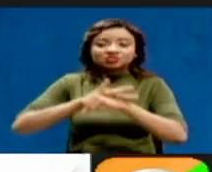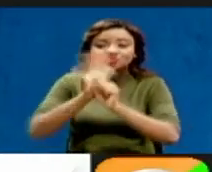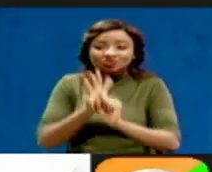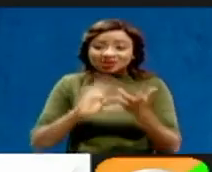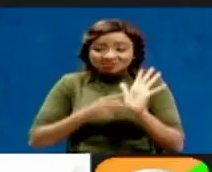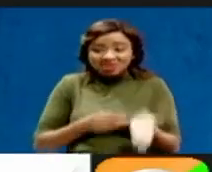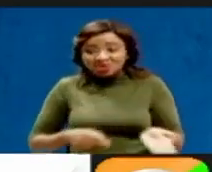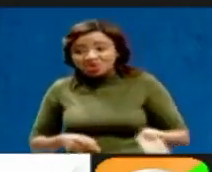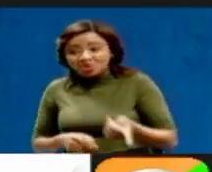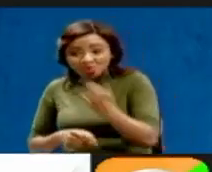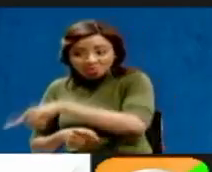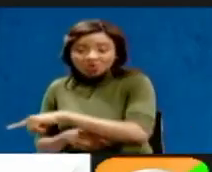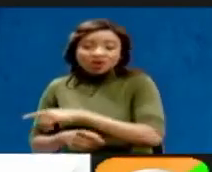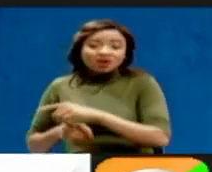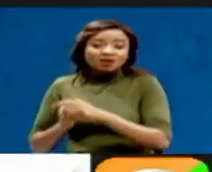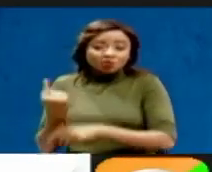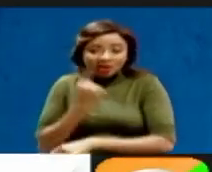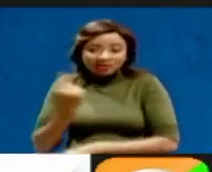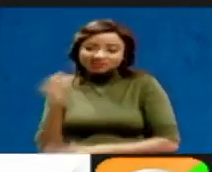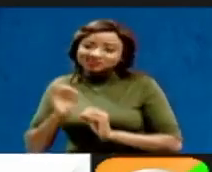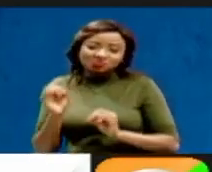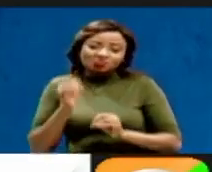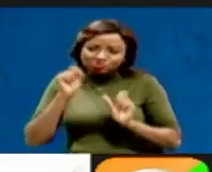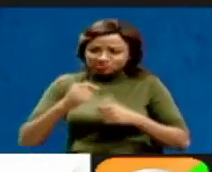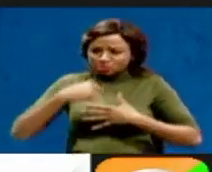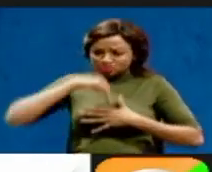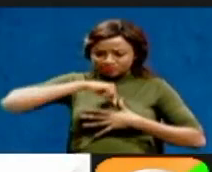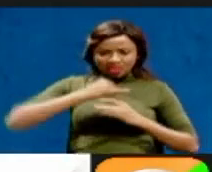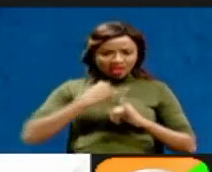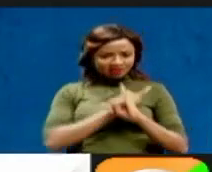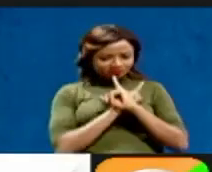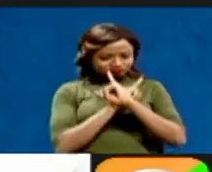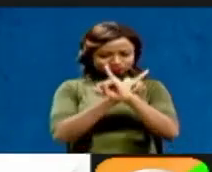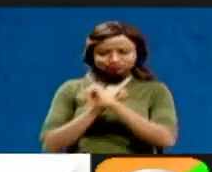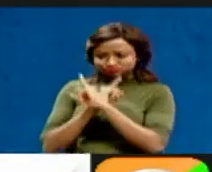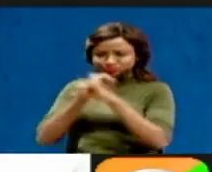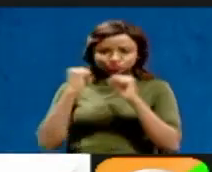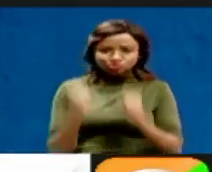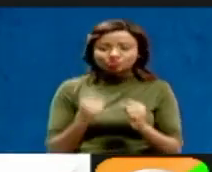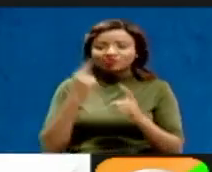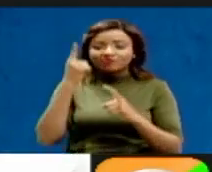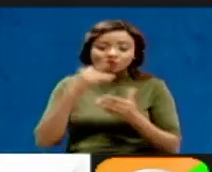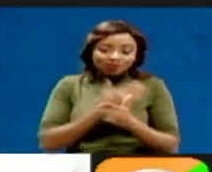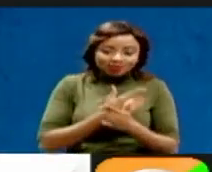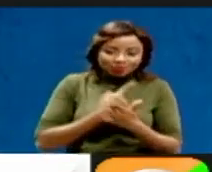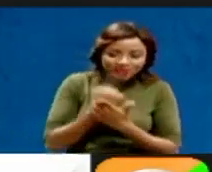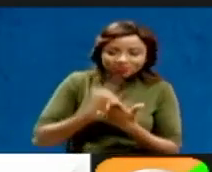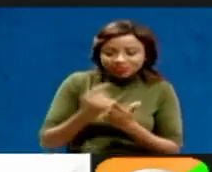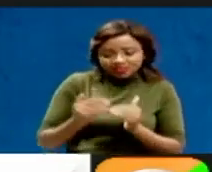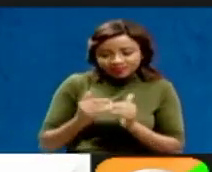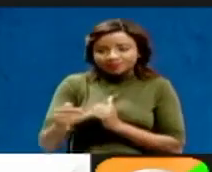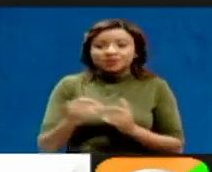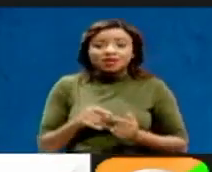under quarantine because we expect them to have some residual protection, but only for a few weeks. And this has